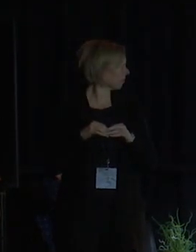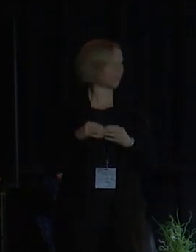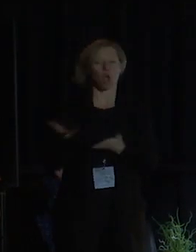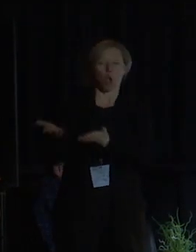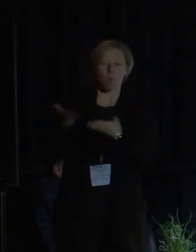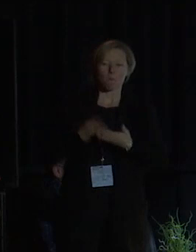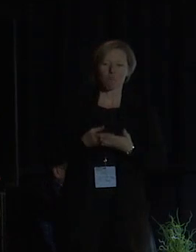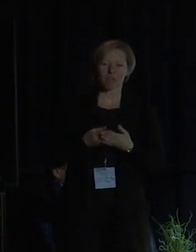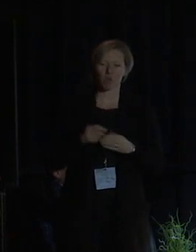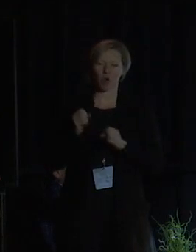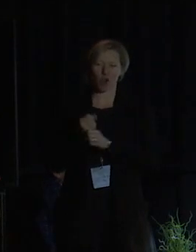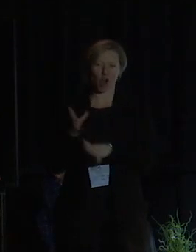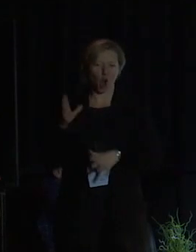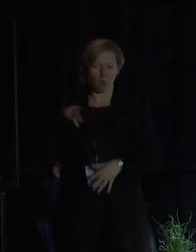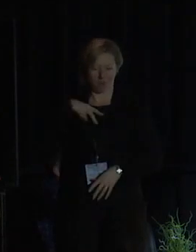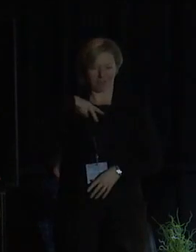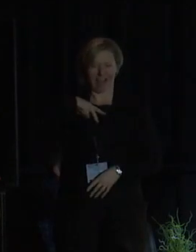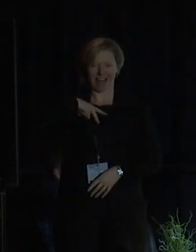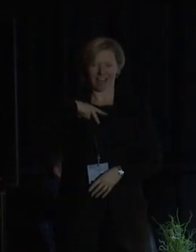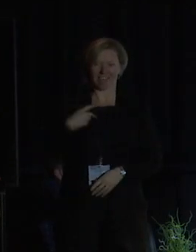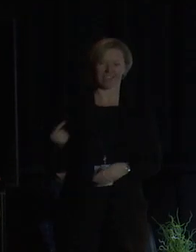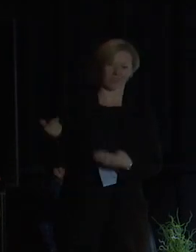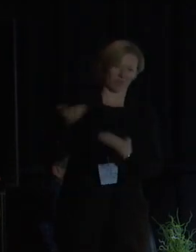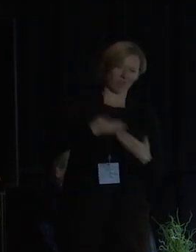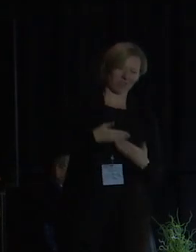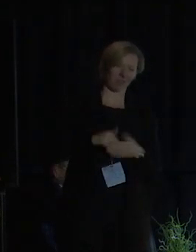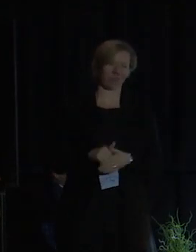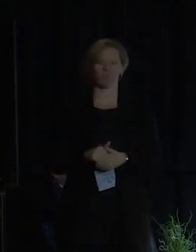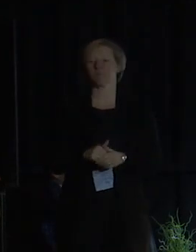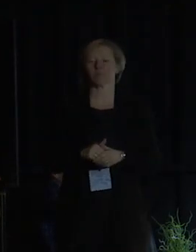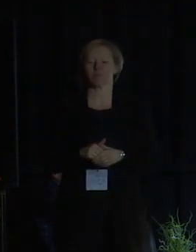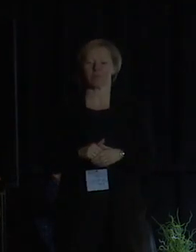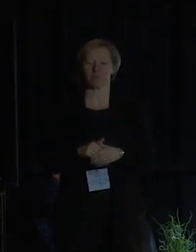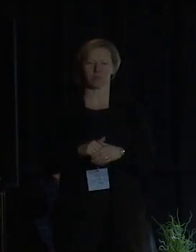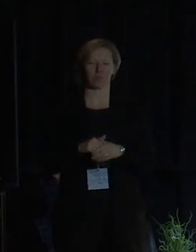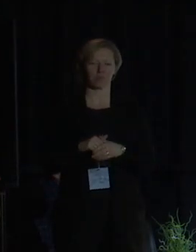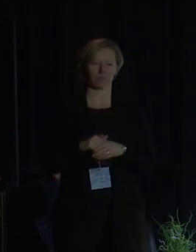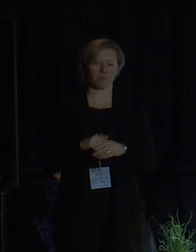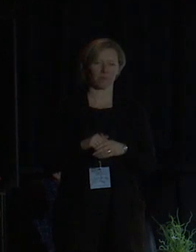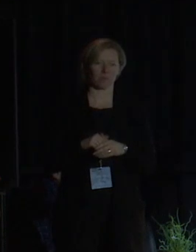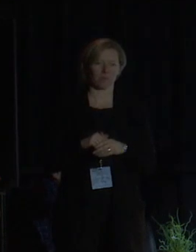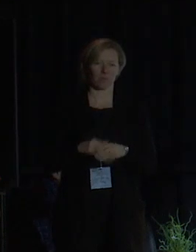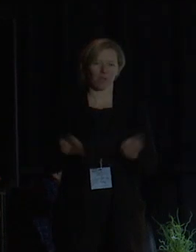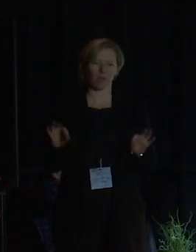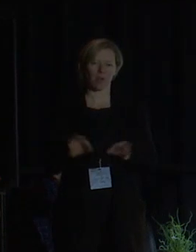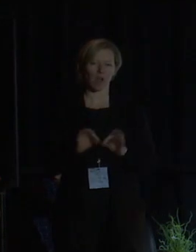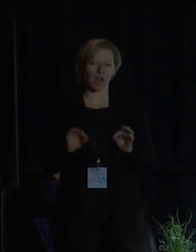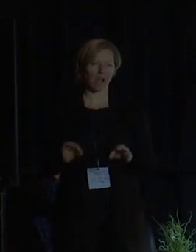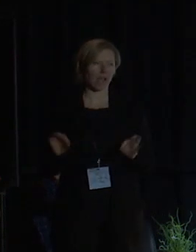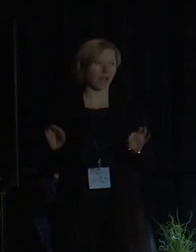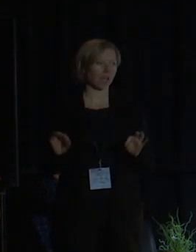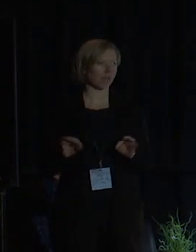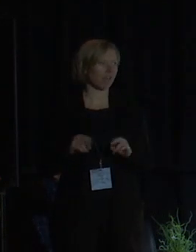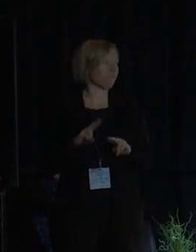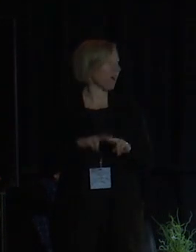Bring your gold medallions to fund us. Hey, haul away the Fabularium. Hey, haul